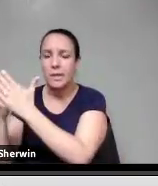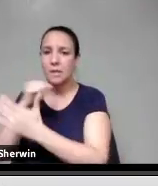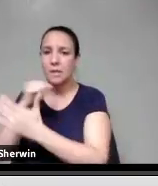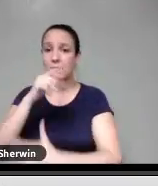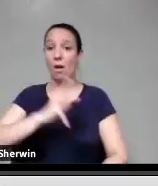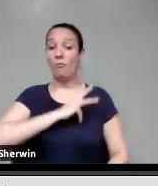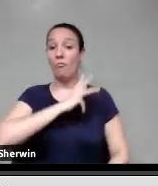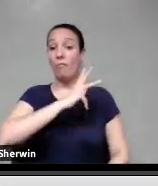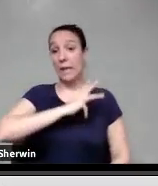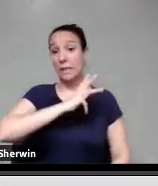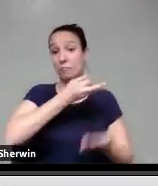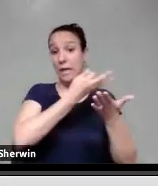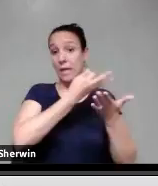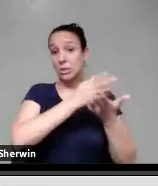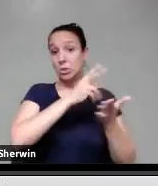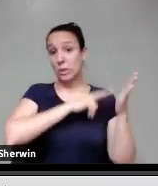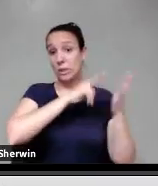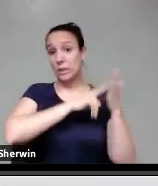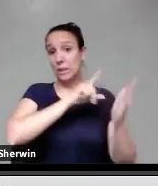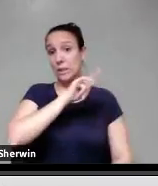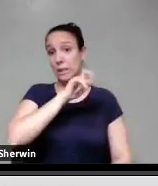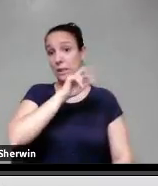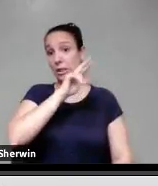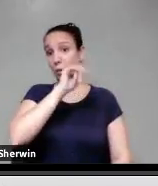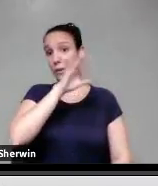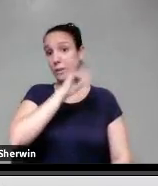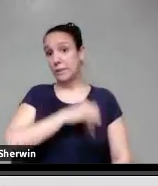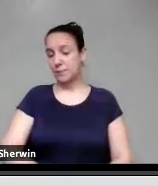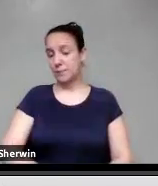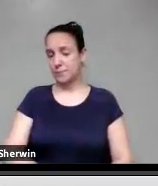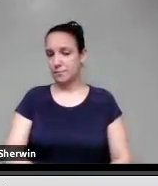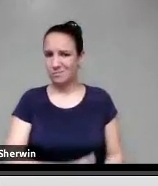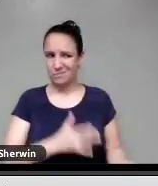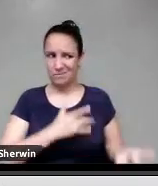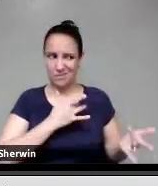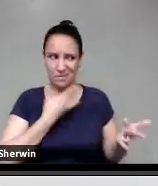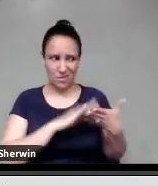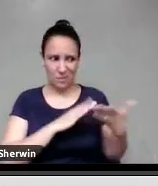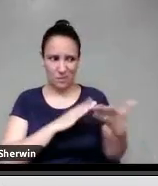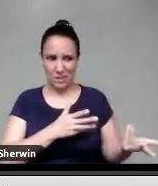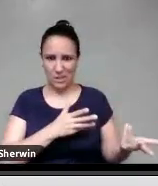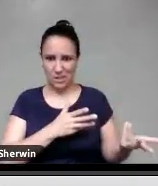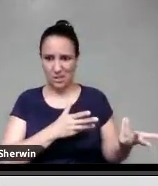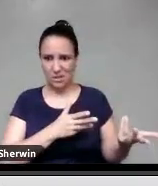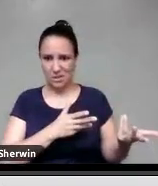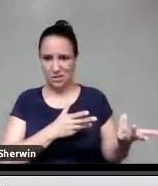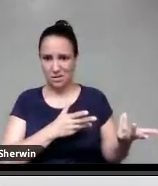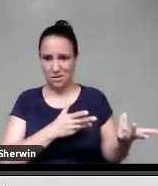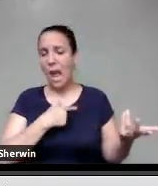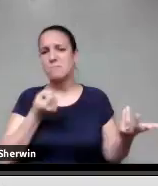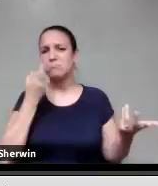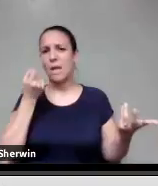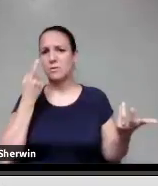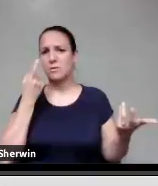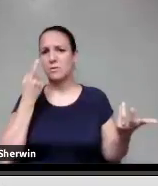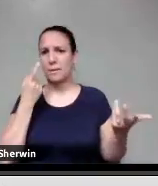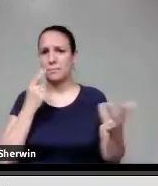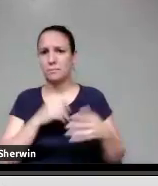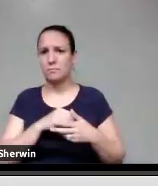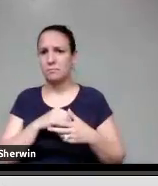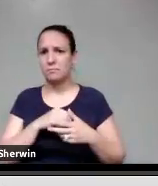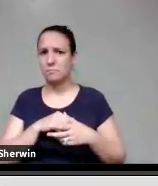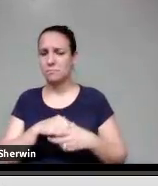The word literacy scares people and makes them feel bad. That's what I've read, and I would think that's, personally, I would think that's probably